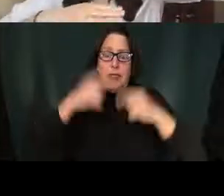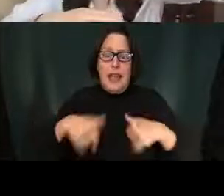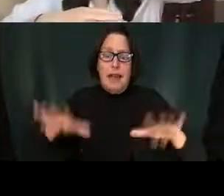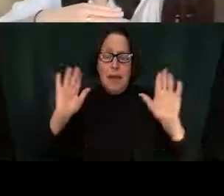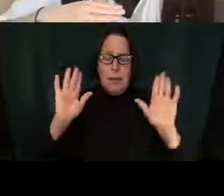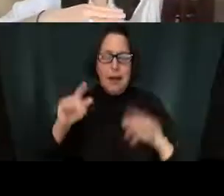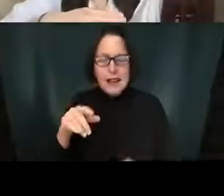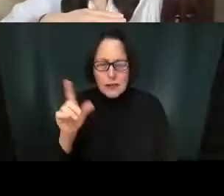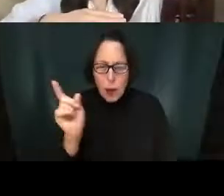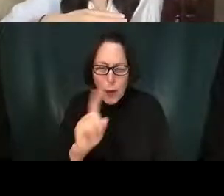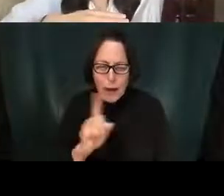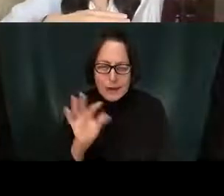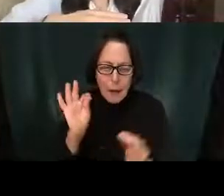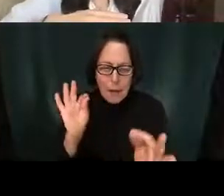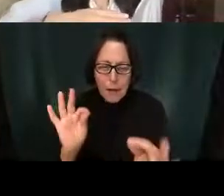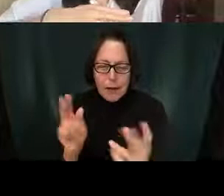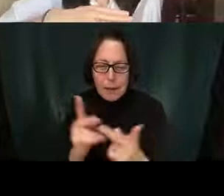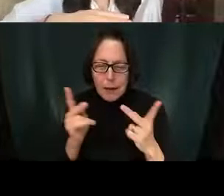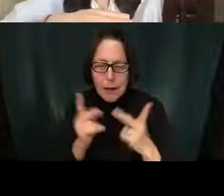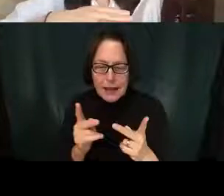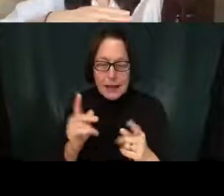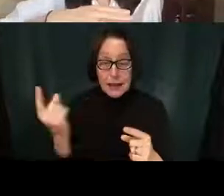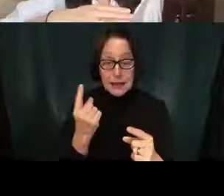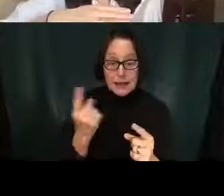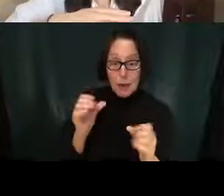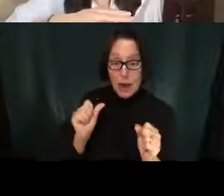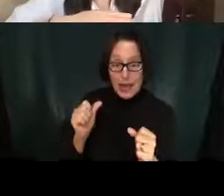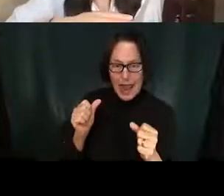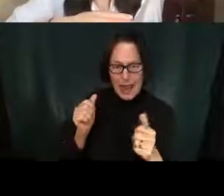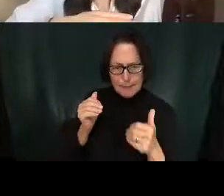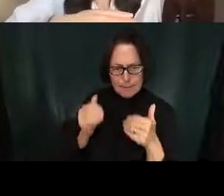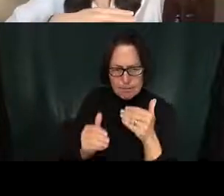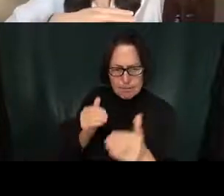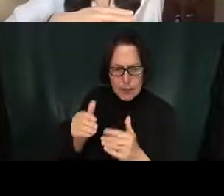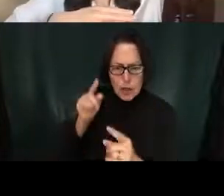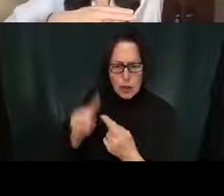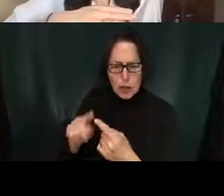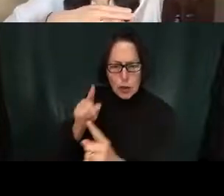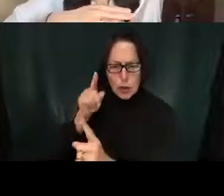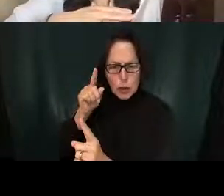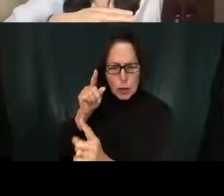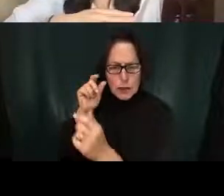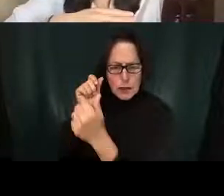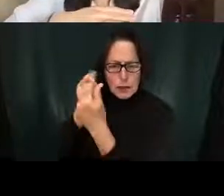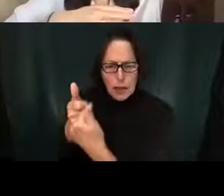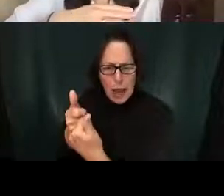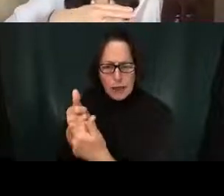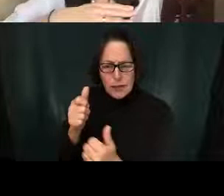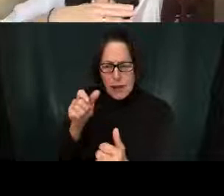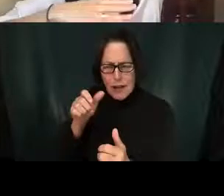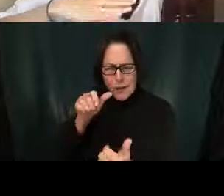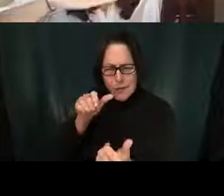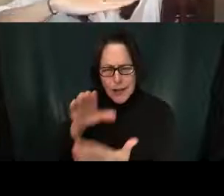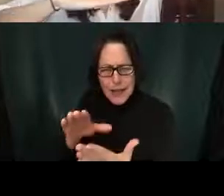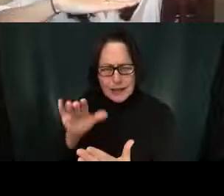spot between helping somebody move towards a challenge or something they don't know how to do yet, or a problem they don't know how to